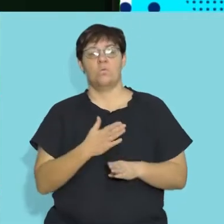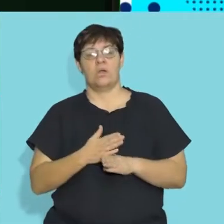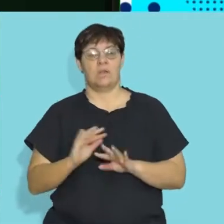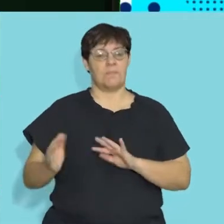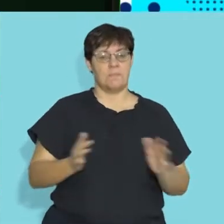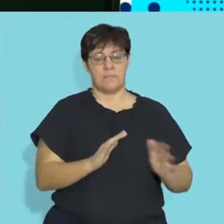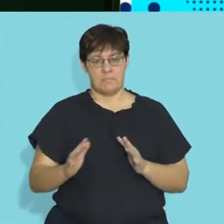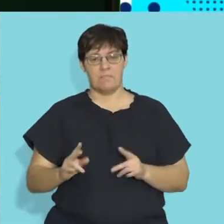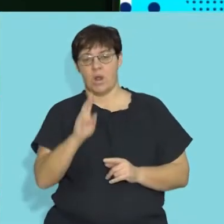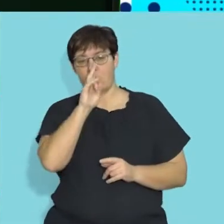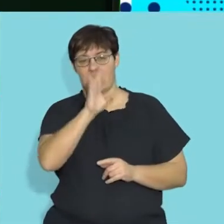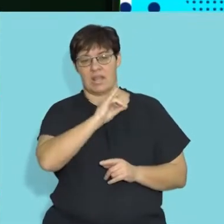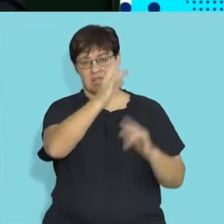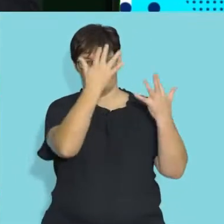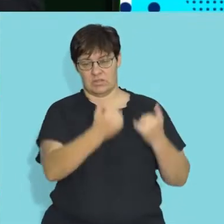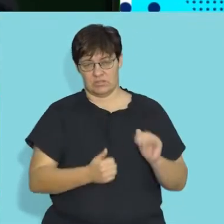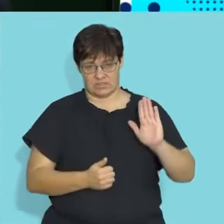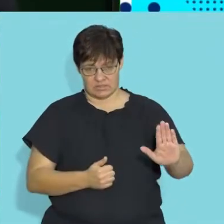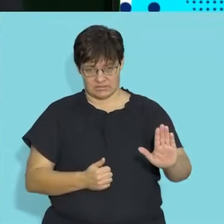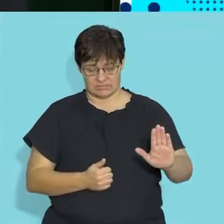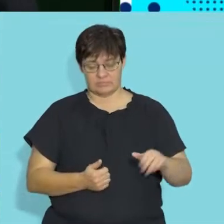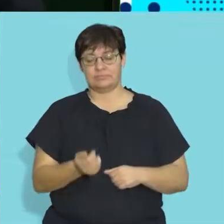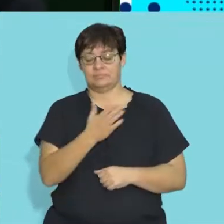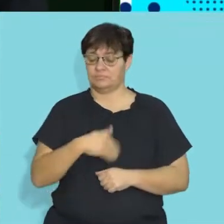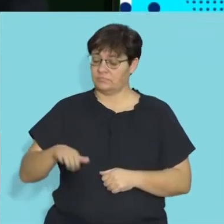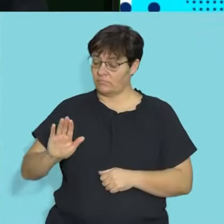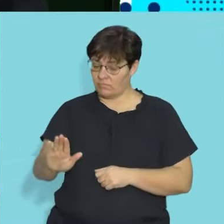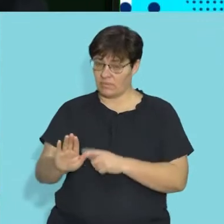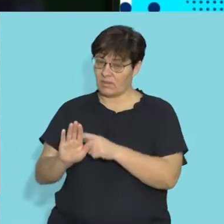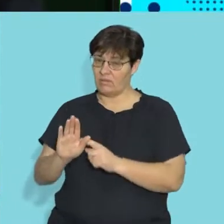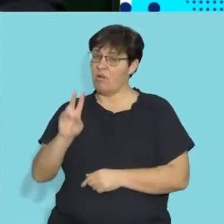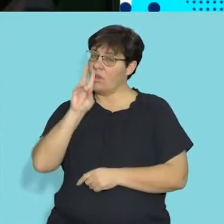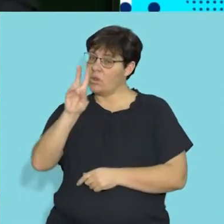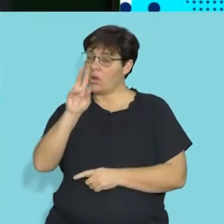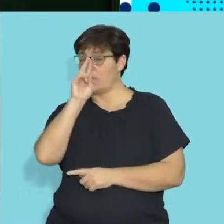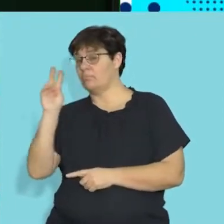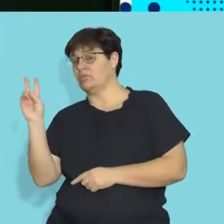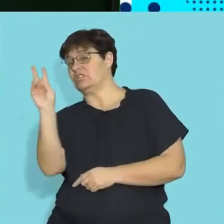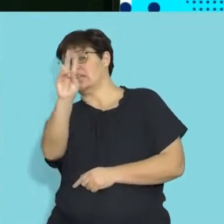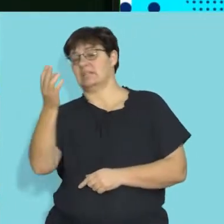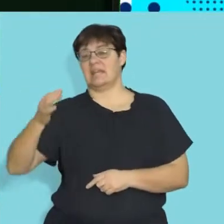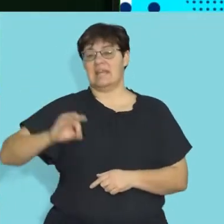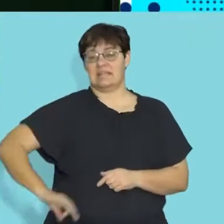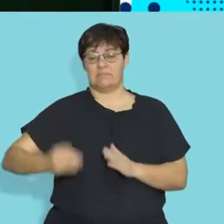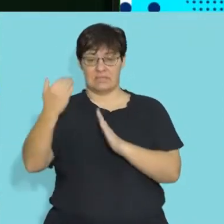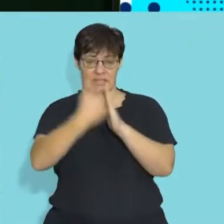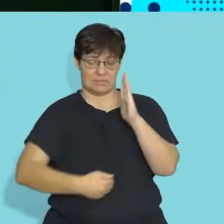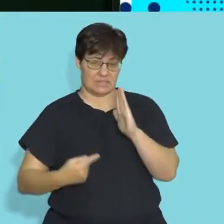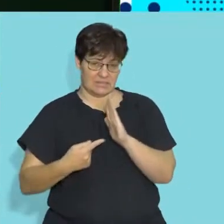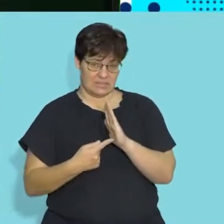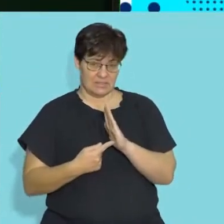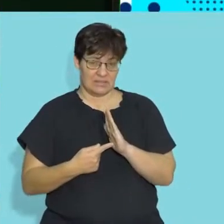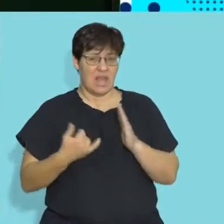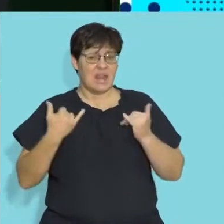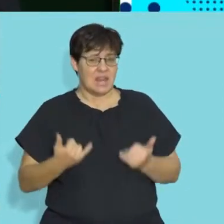at a cash budget. On the other hand, if you're looking at a projected income statement, now your